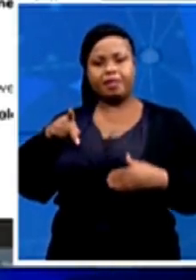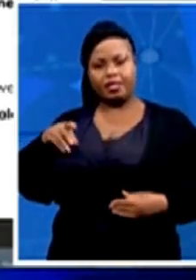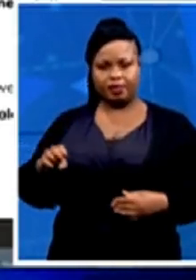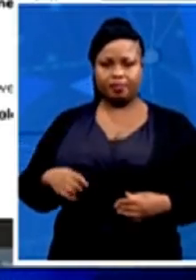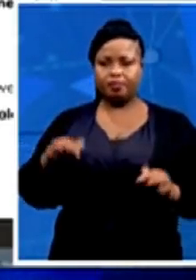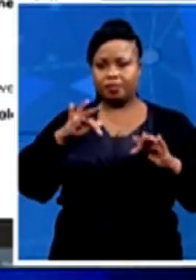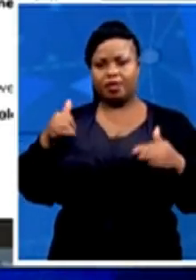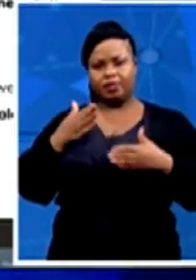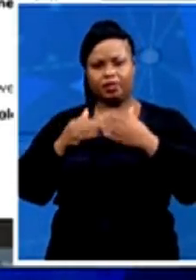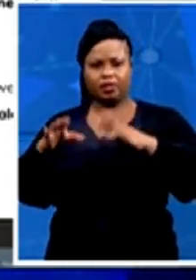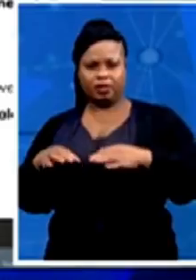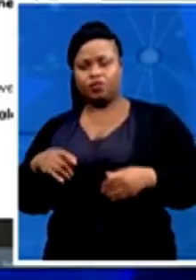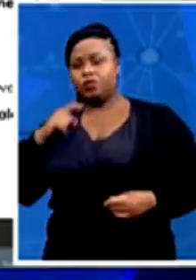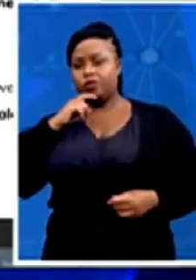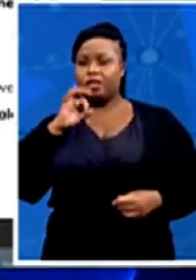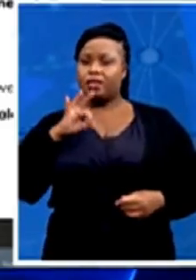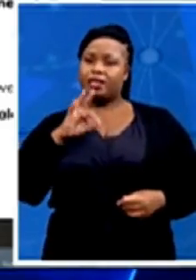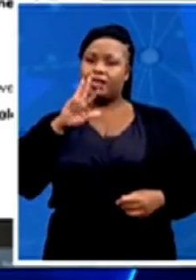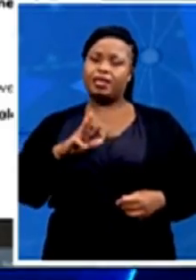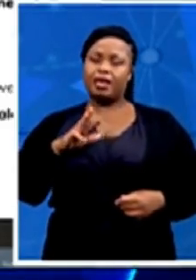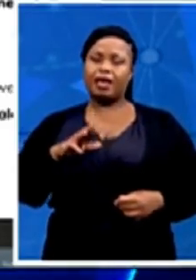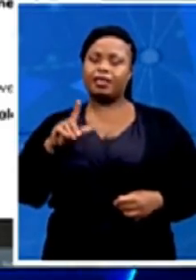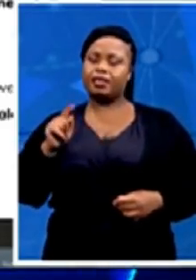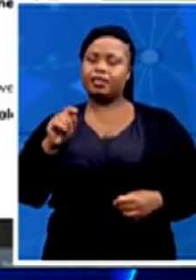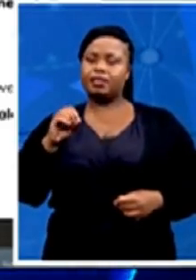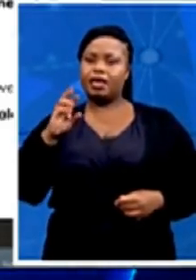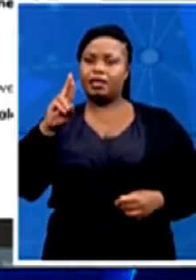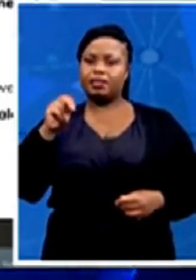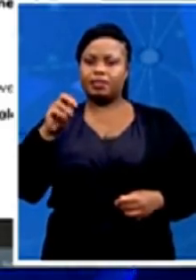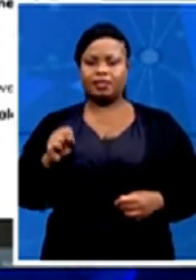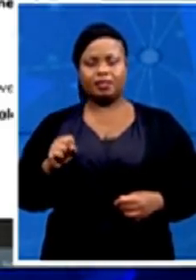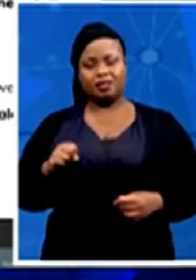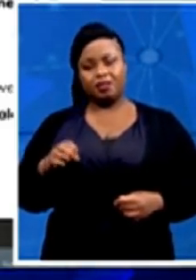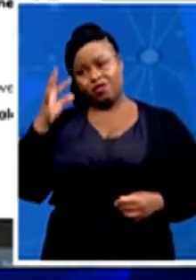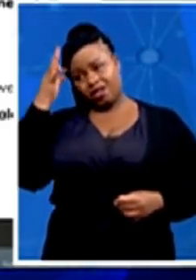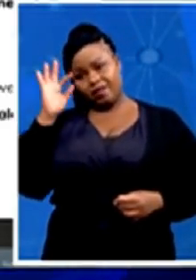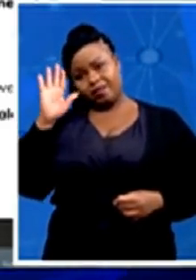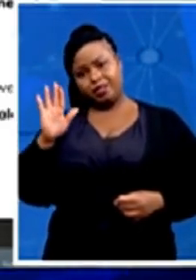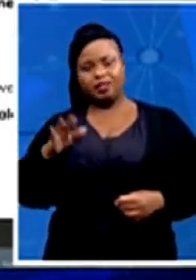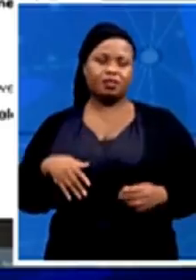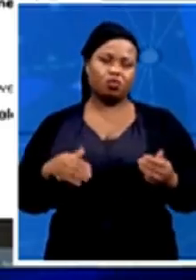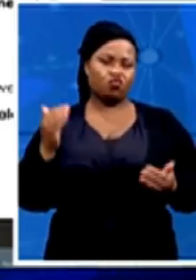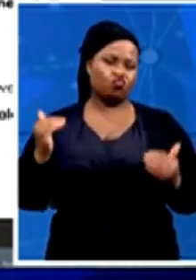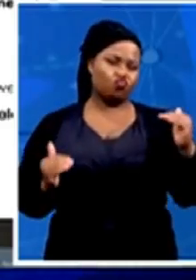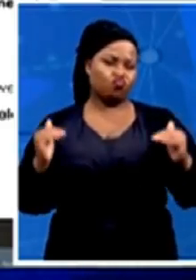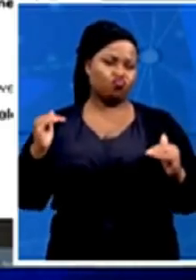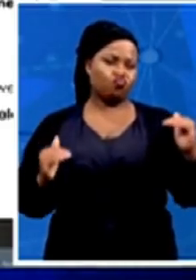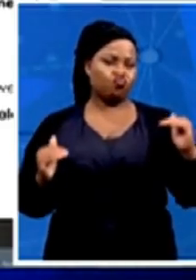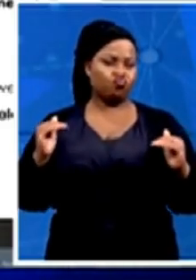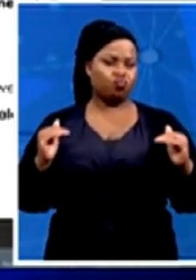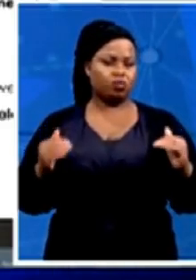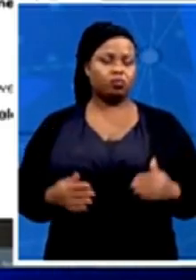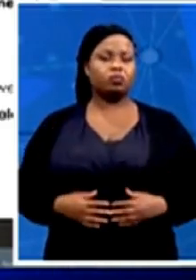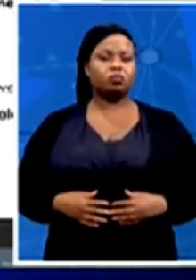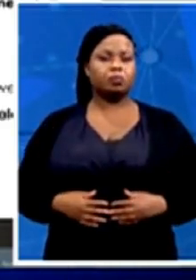39 tons, and you compare that to, so that is quite significant for the public sector. We